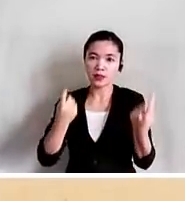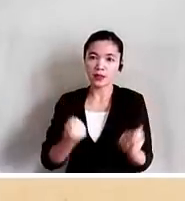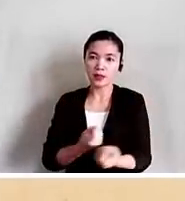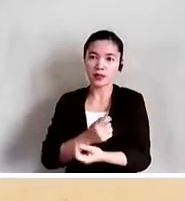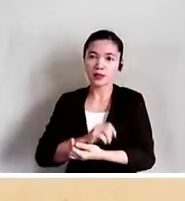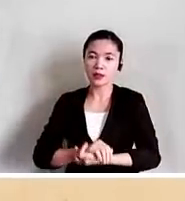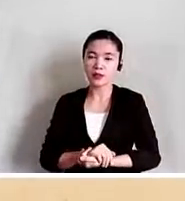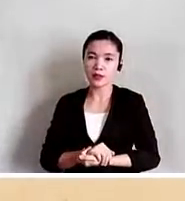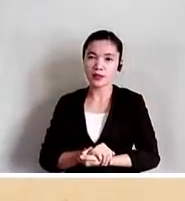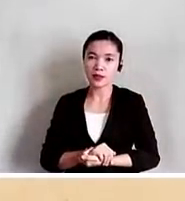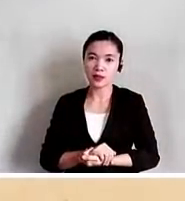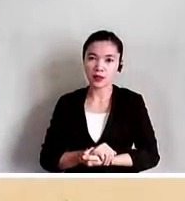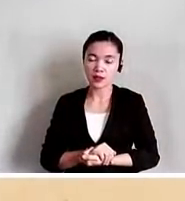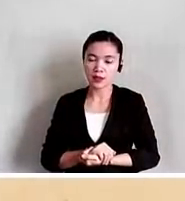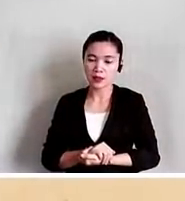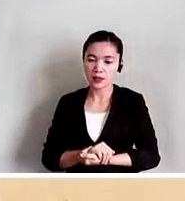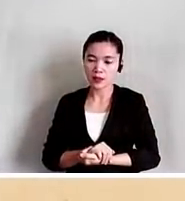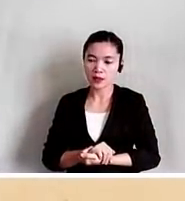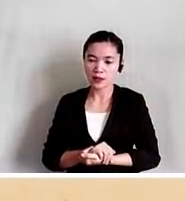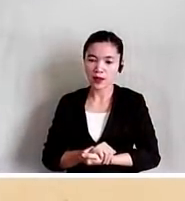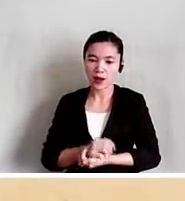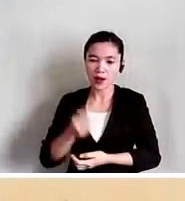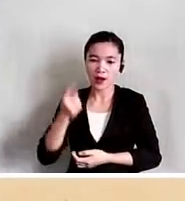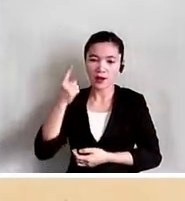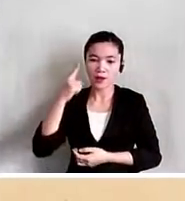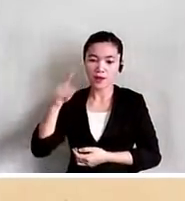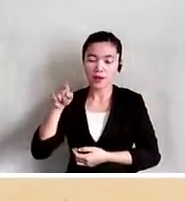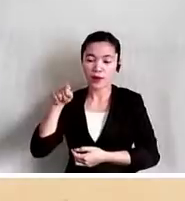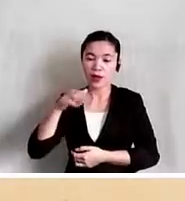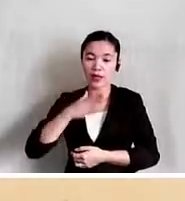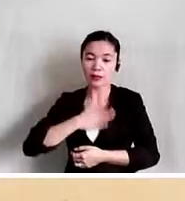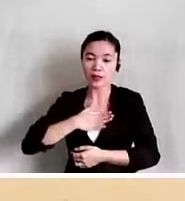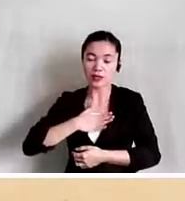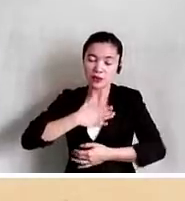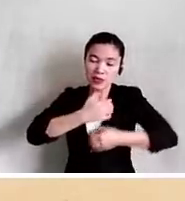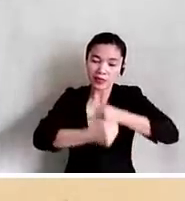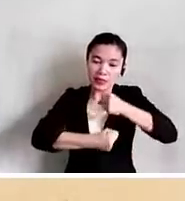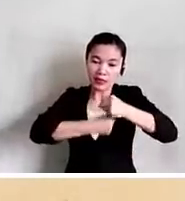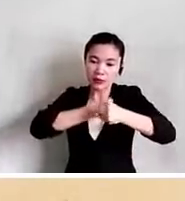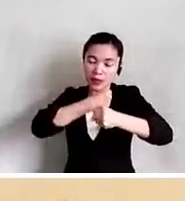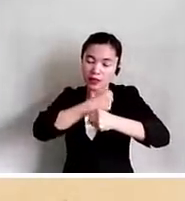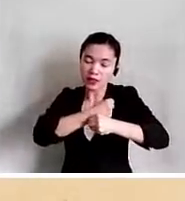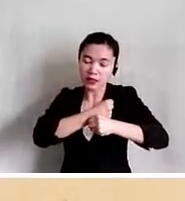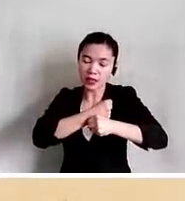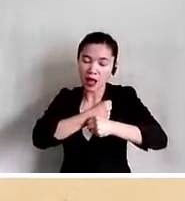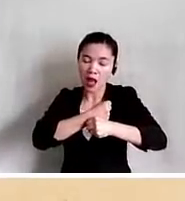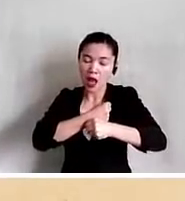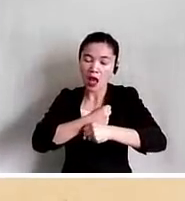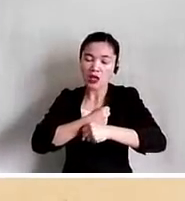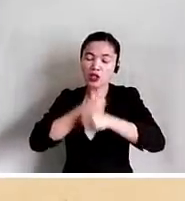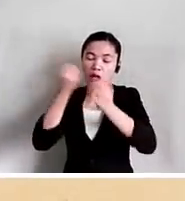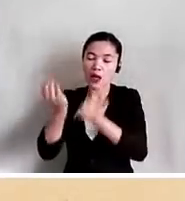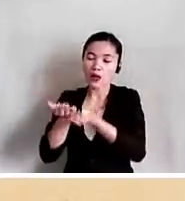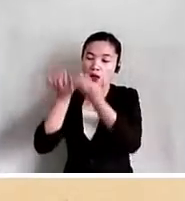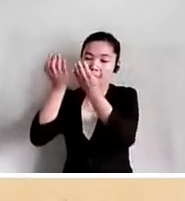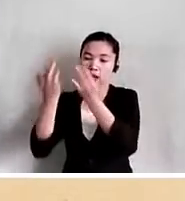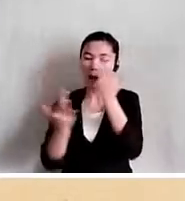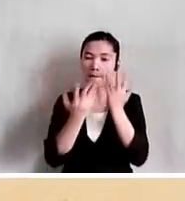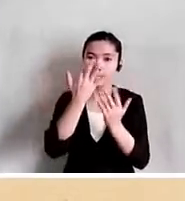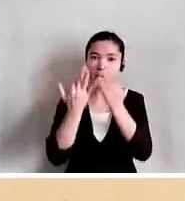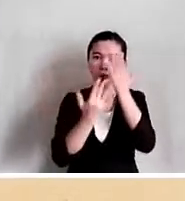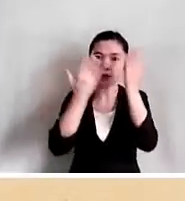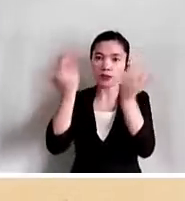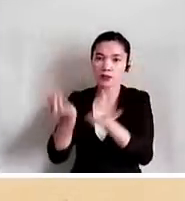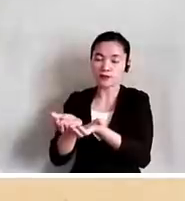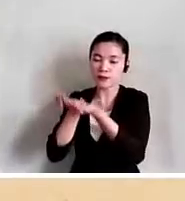sins. For you are not pleased with sacrifices. Should I offer a burnt offering, you